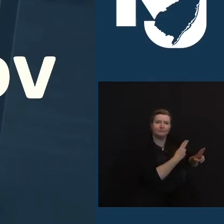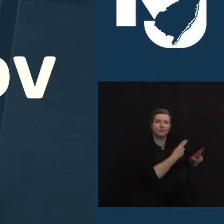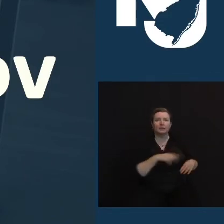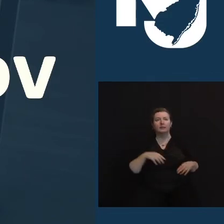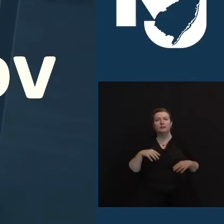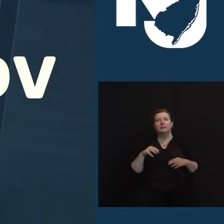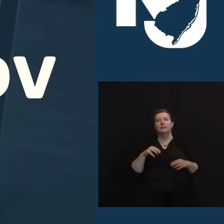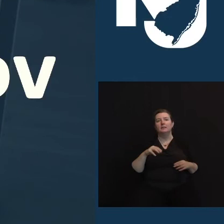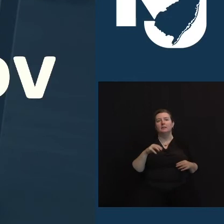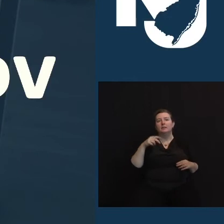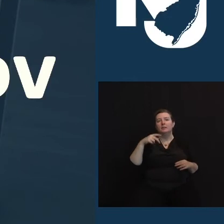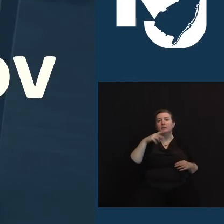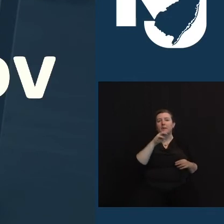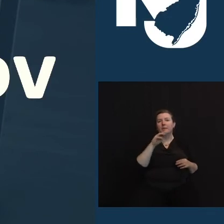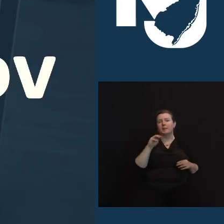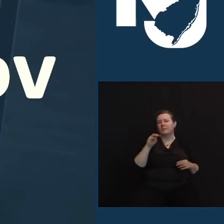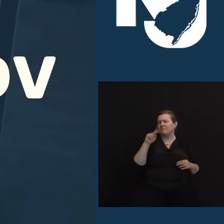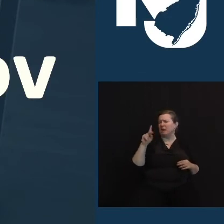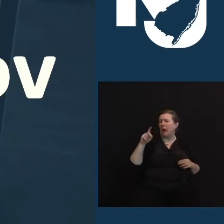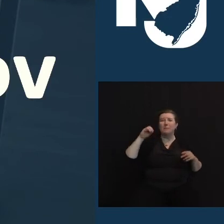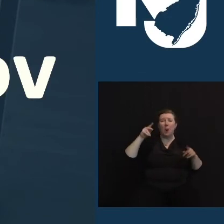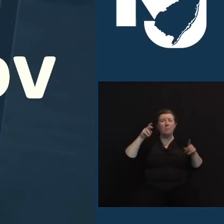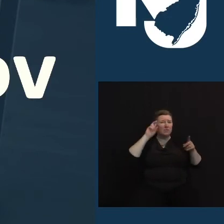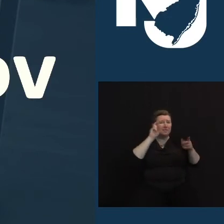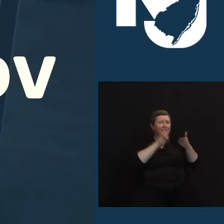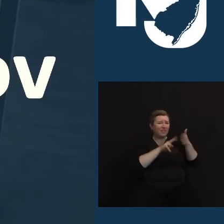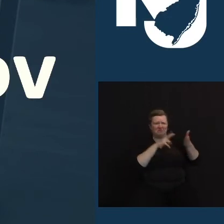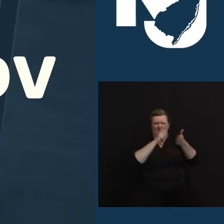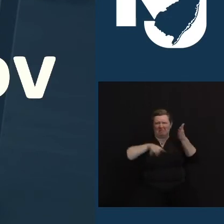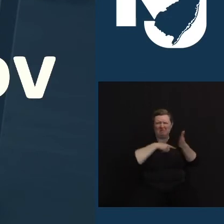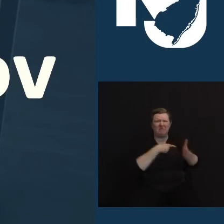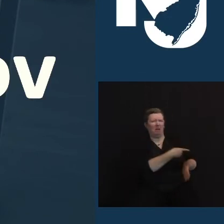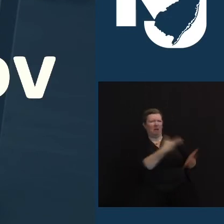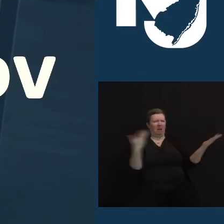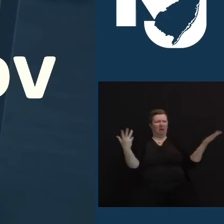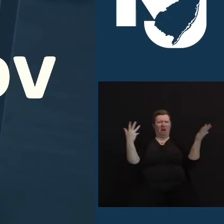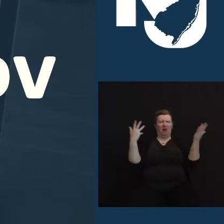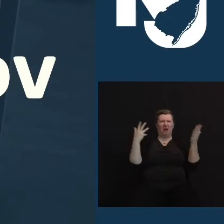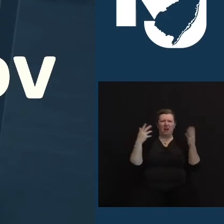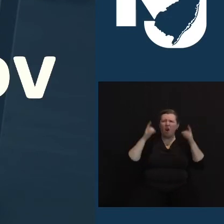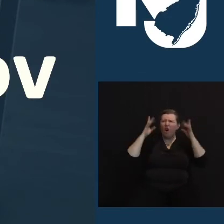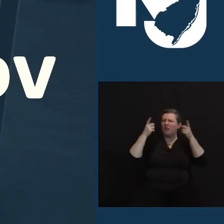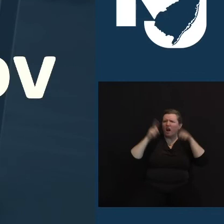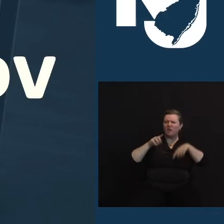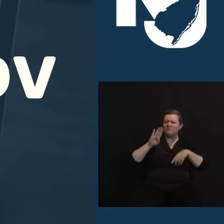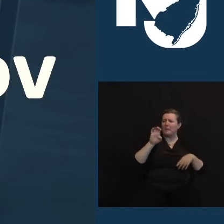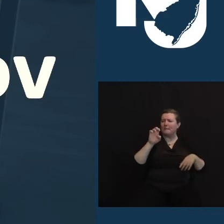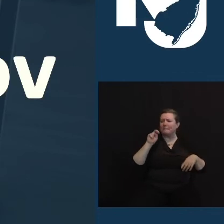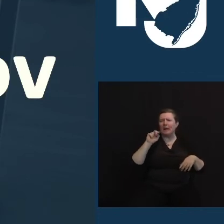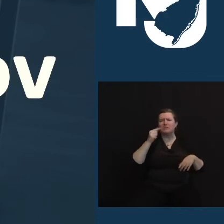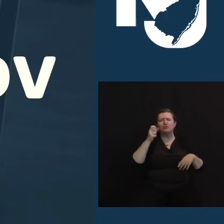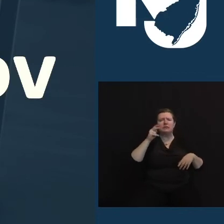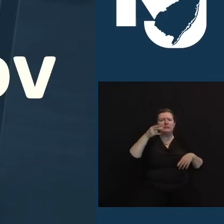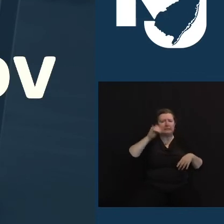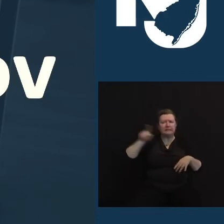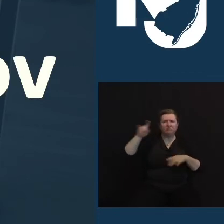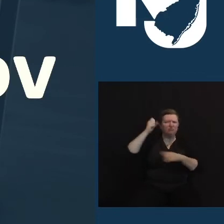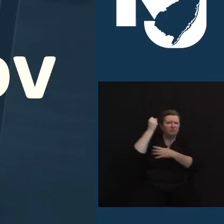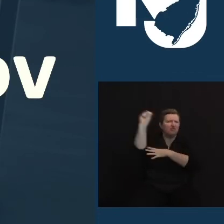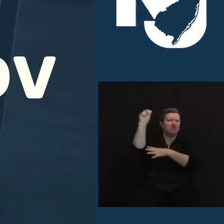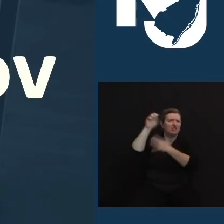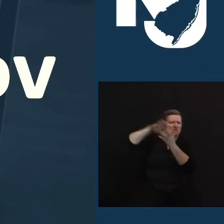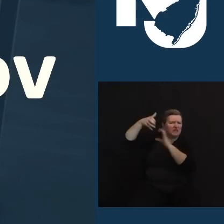just attacking everything associated with what happened in Benghazi, and we should have known then. He went to the Central Intelligence Agency first